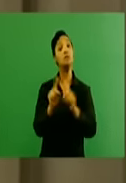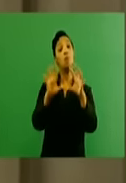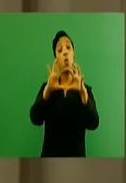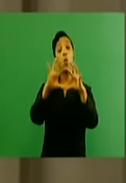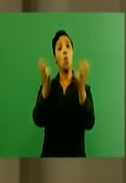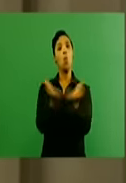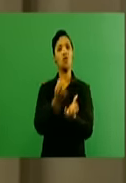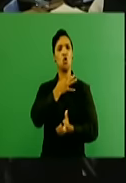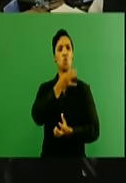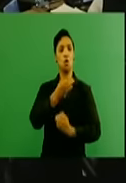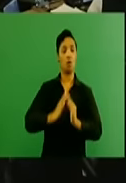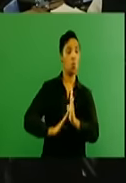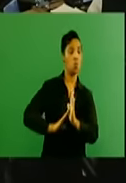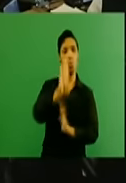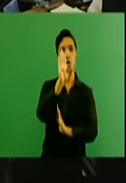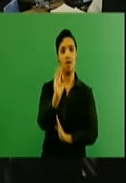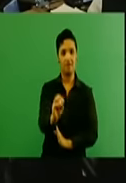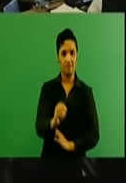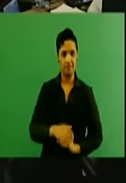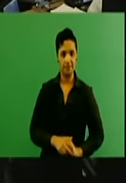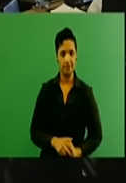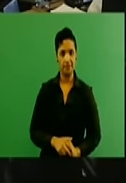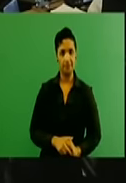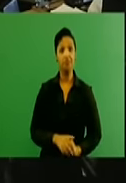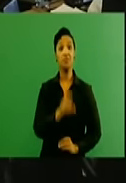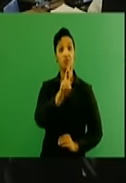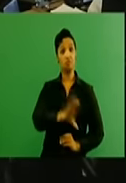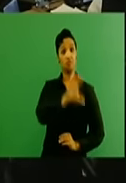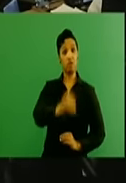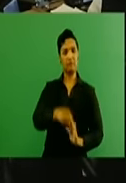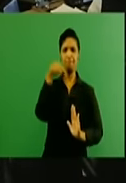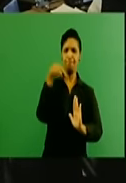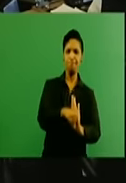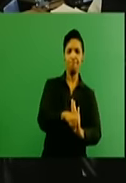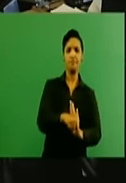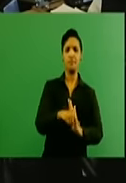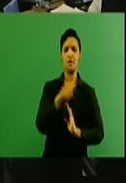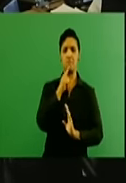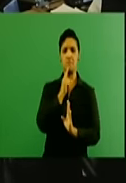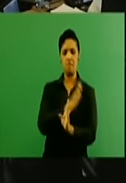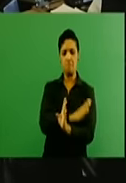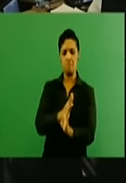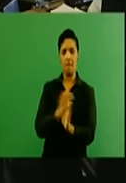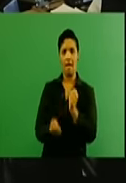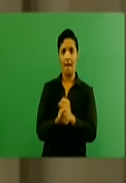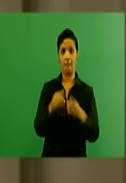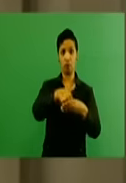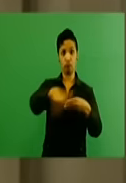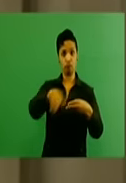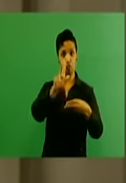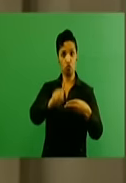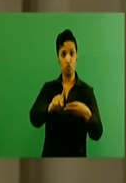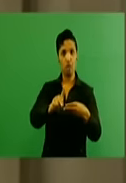global risk perceptions. Although the rand depreciated sharply in the immediate aftermath of the referendum, it